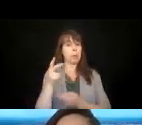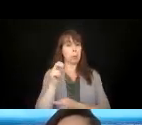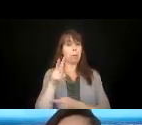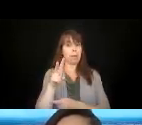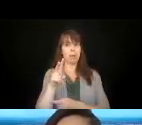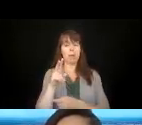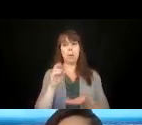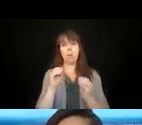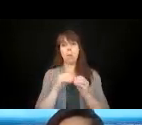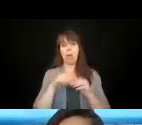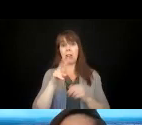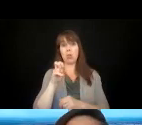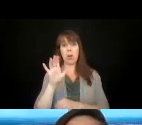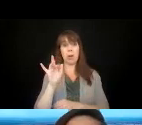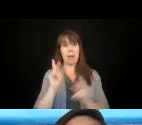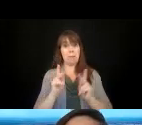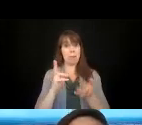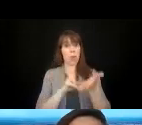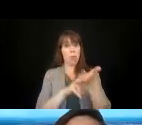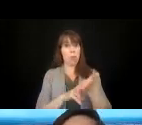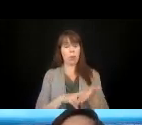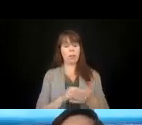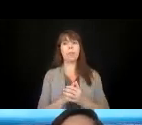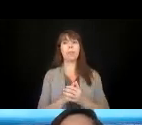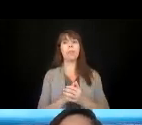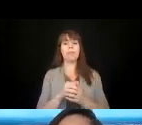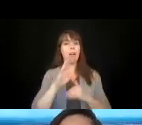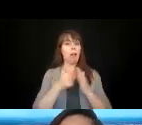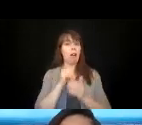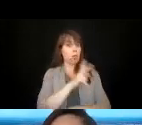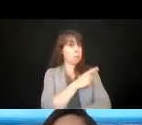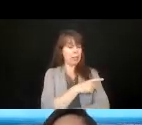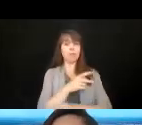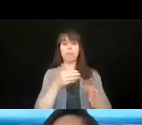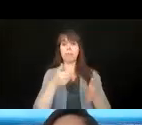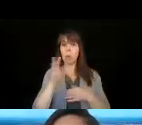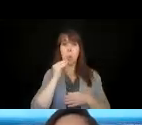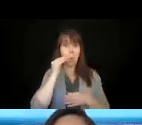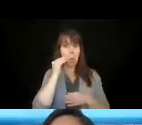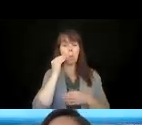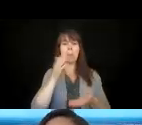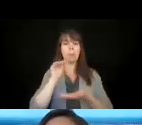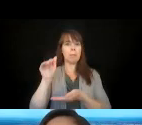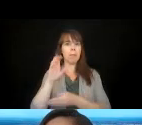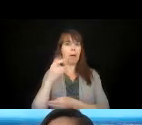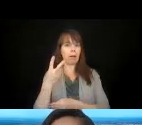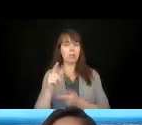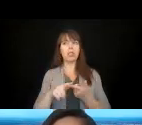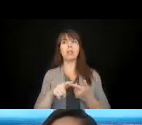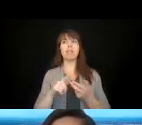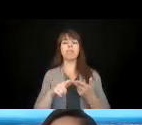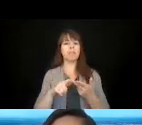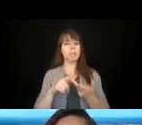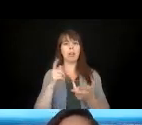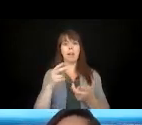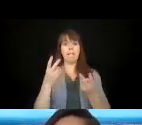over 225 patients, and we've taken these patients safely home with 3 liters of oxygen, and they get Michigan